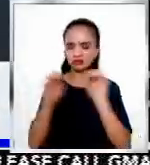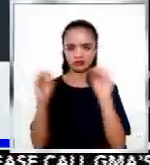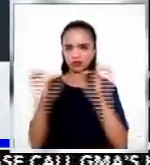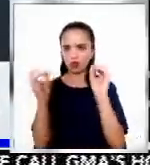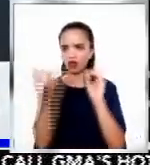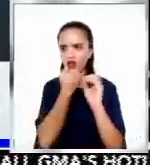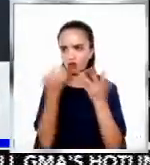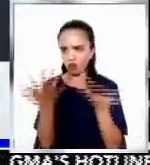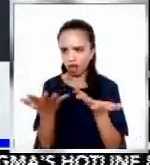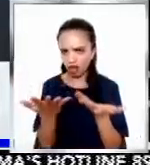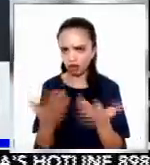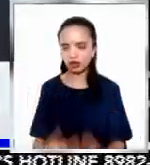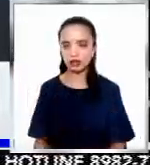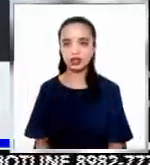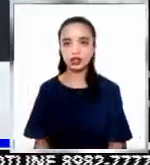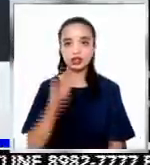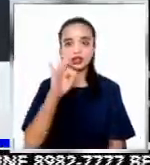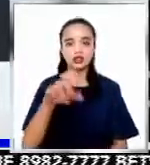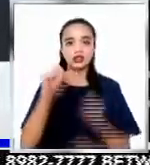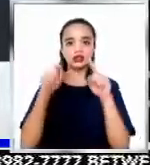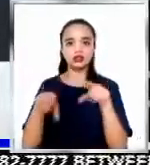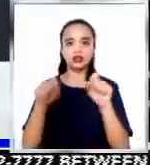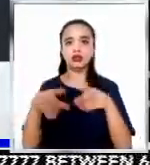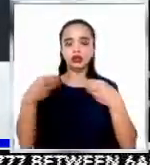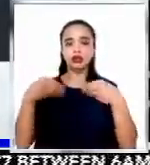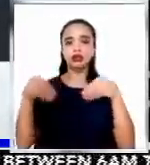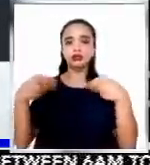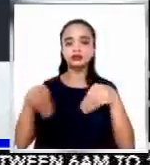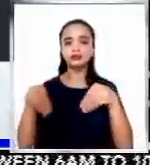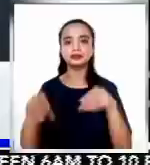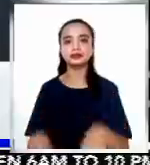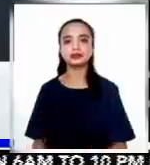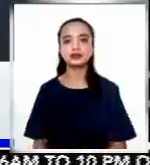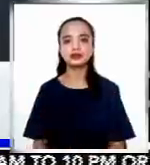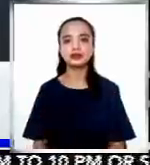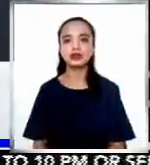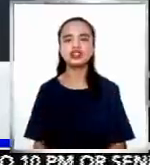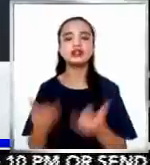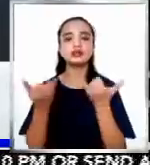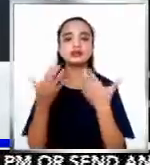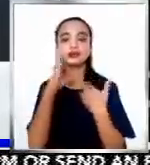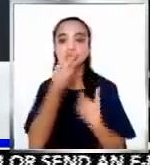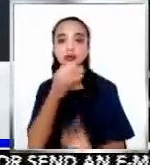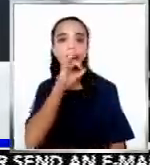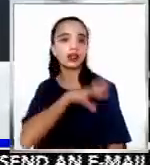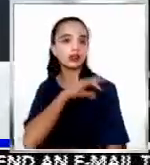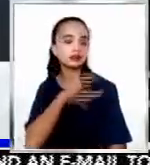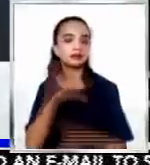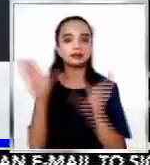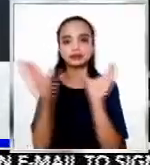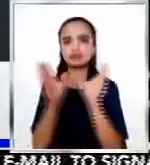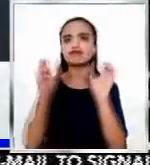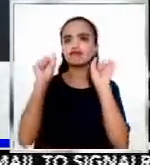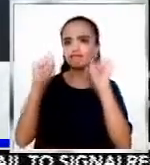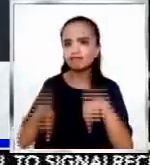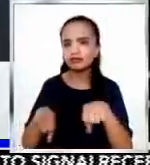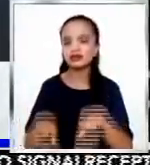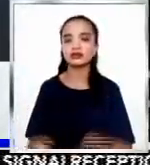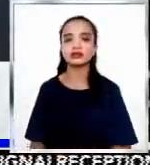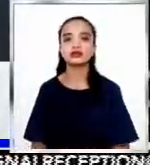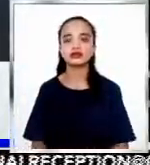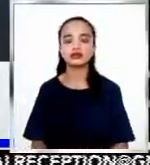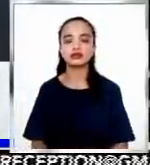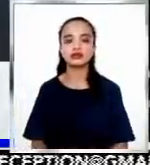sell to the market at that time without benefit of the certificate of eligibility, That's